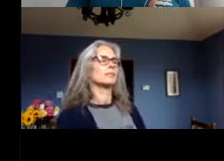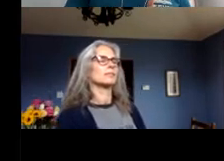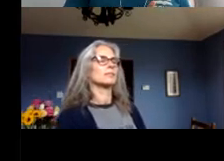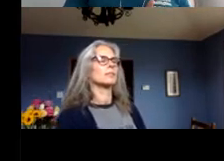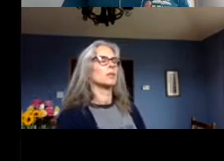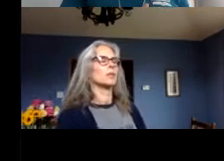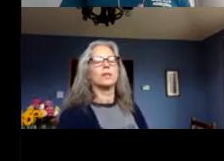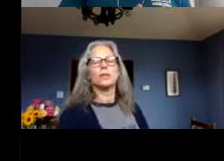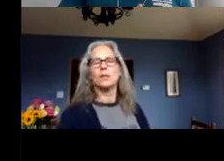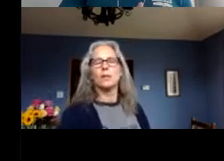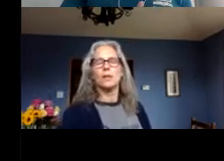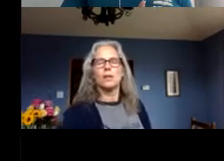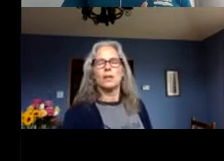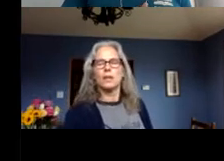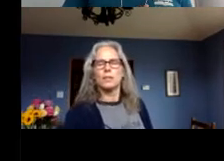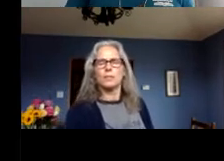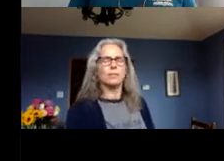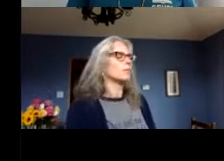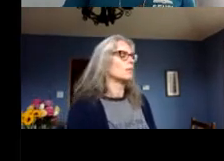translatable. Okay.